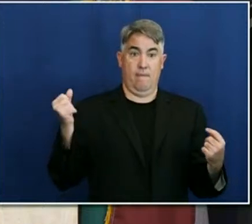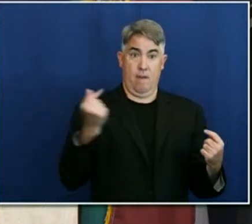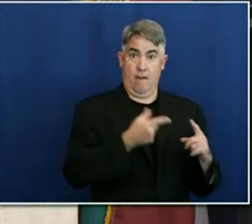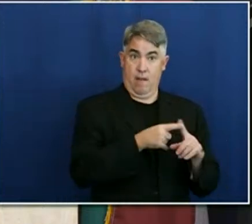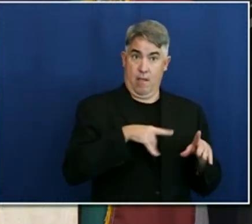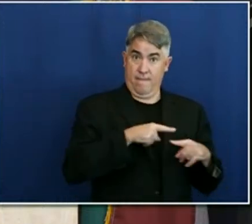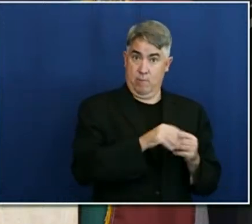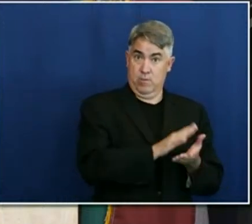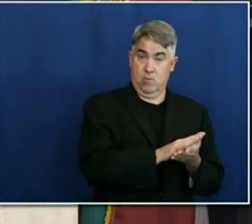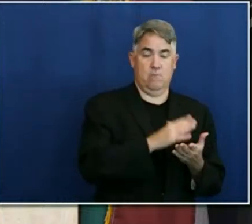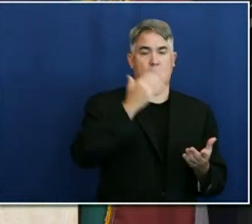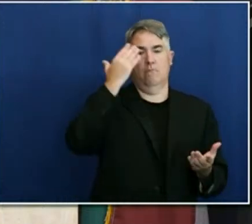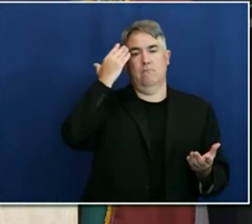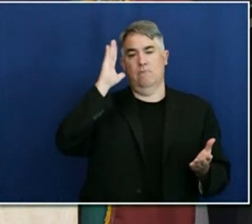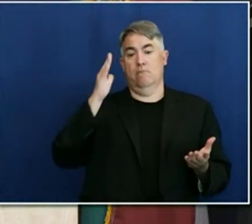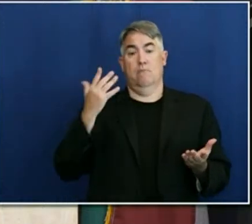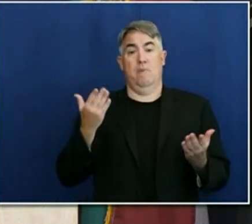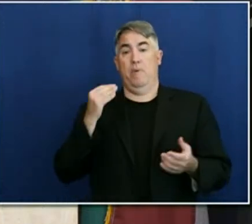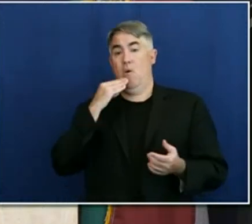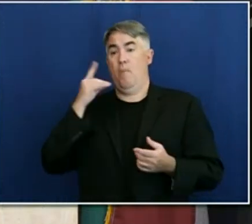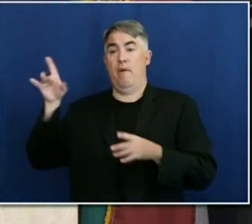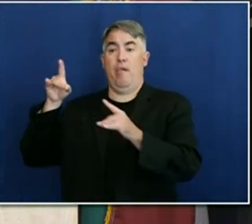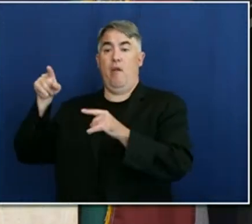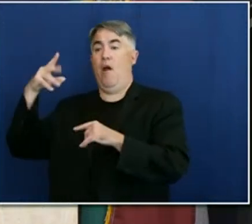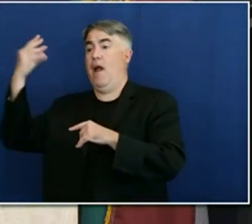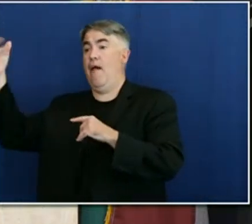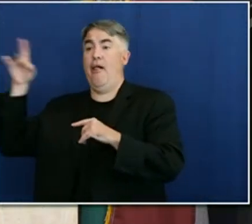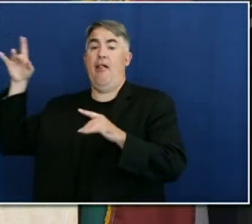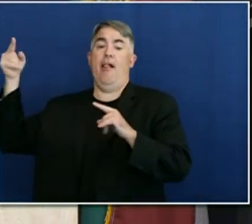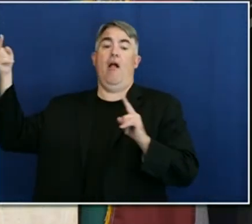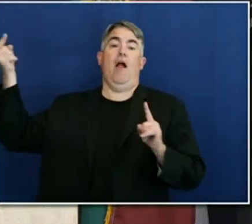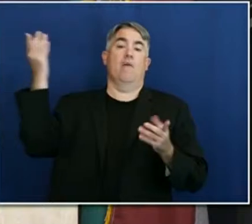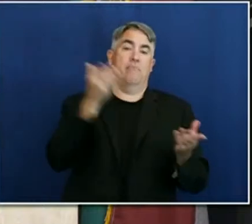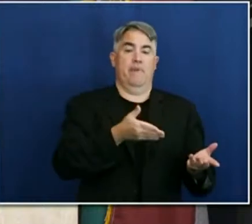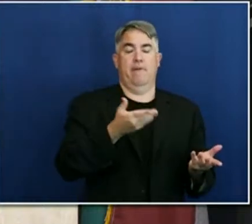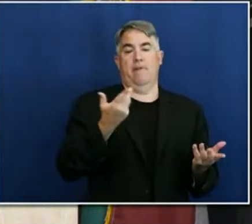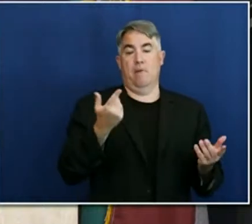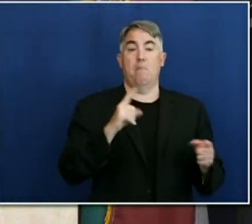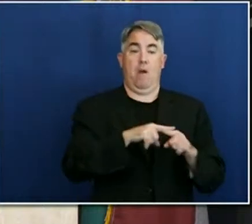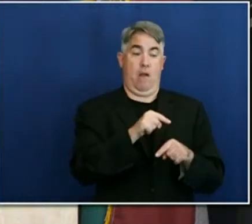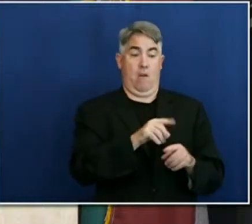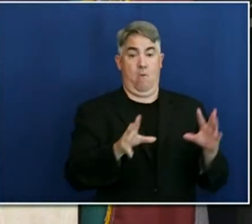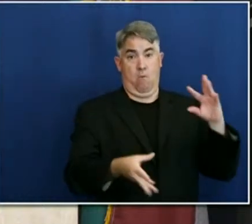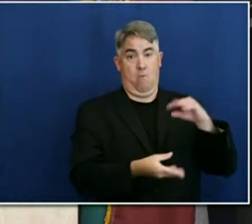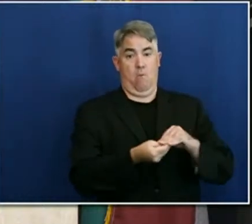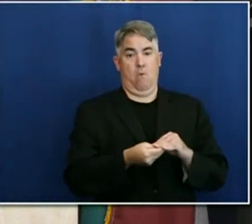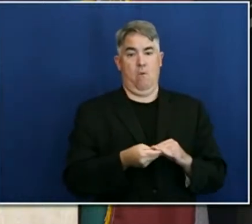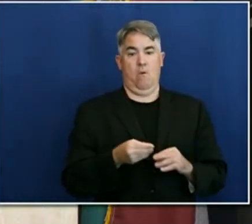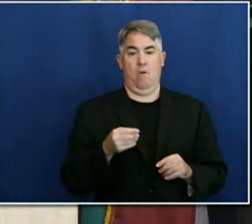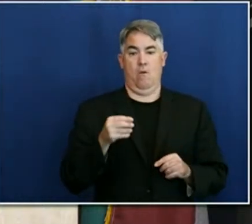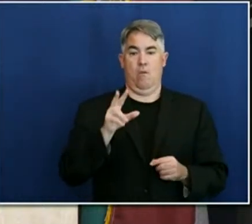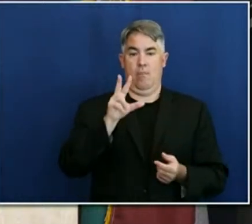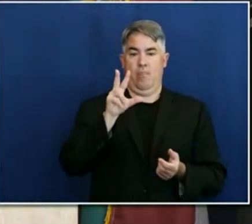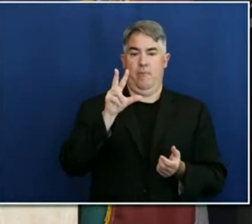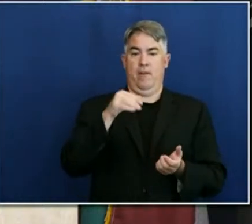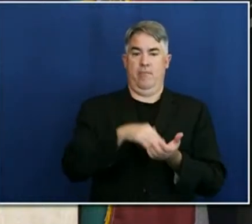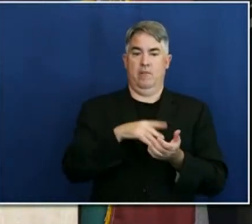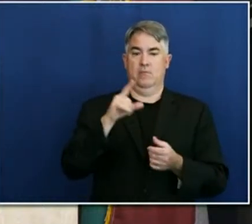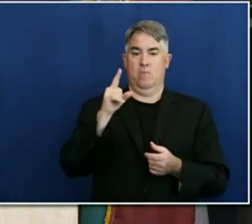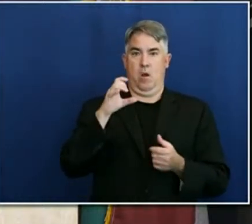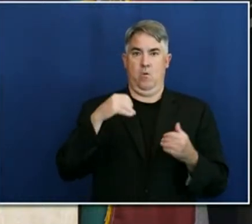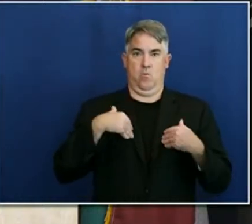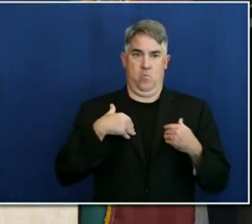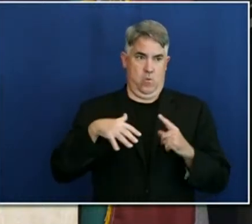109. Total for the pandemic is 3,100. But that's really to be expected. You have